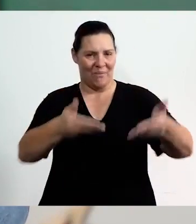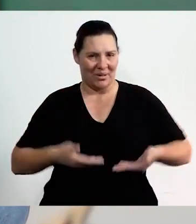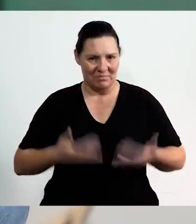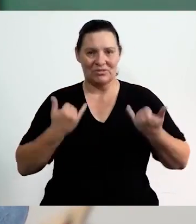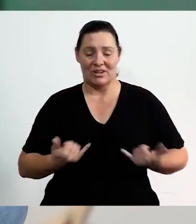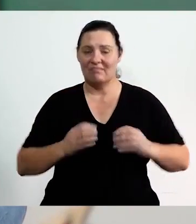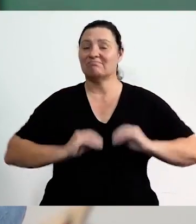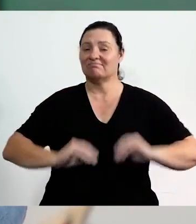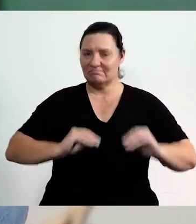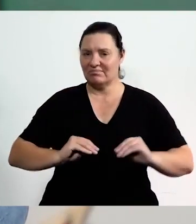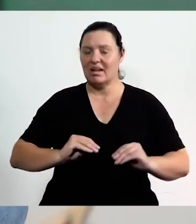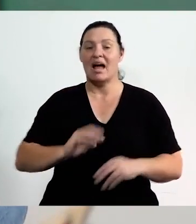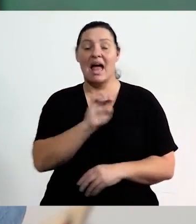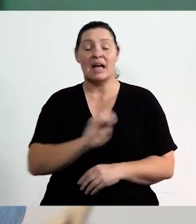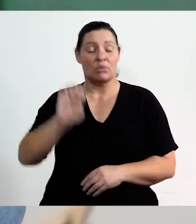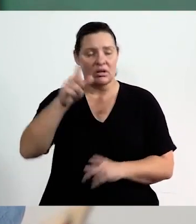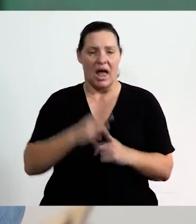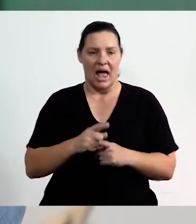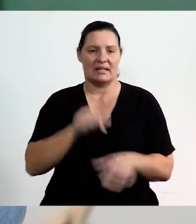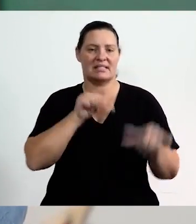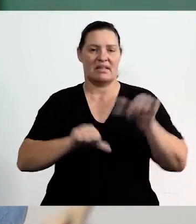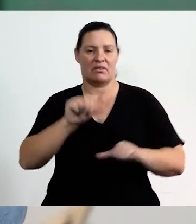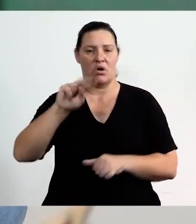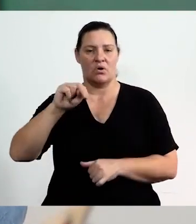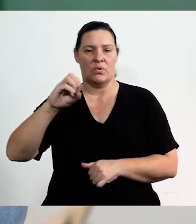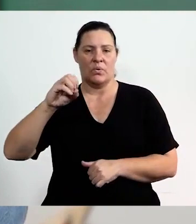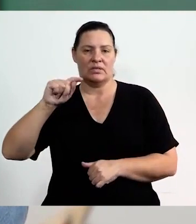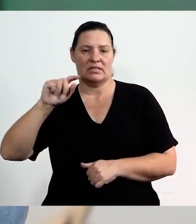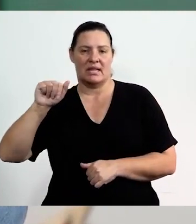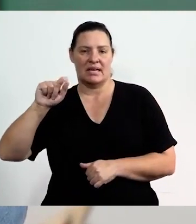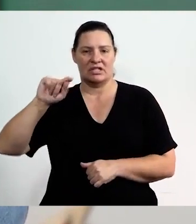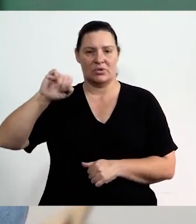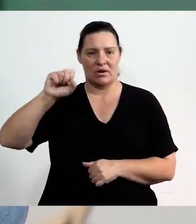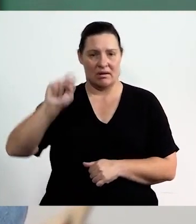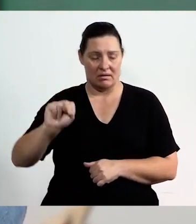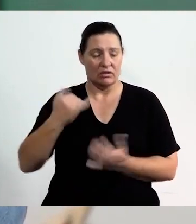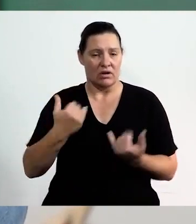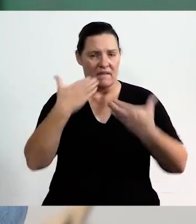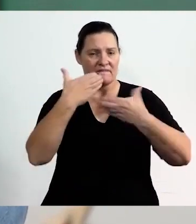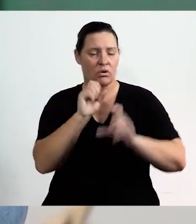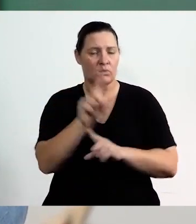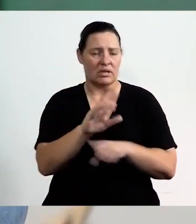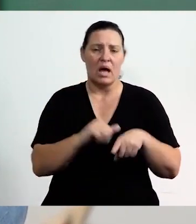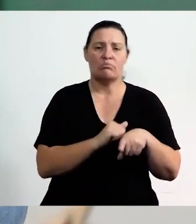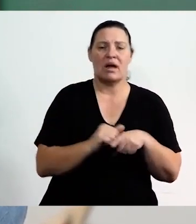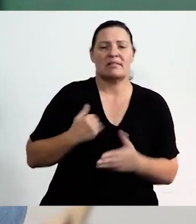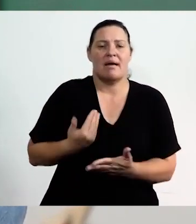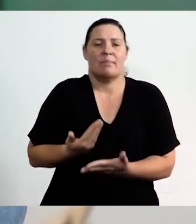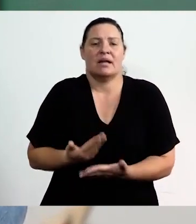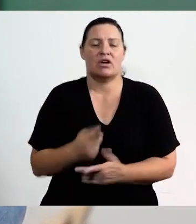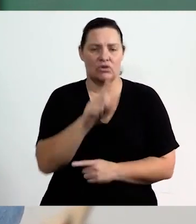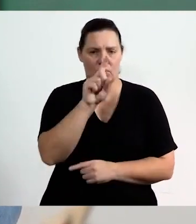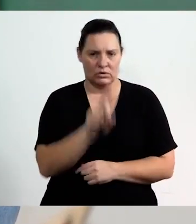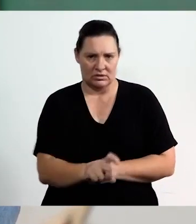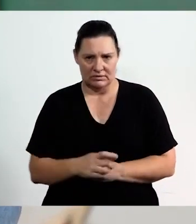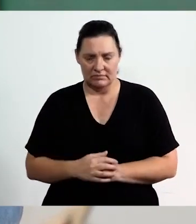Welcome learners to today's lesson of exponents and scientific notation, where today we are going to be focusing on the practice